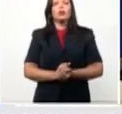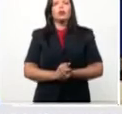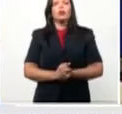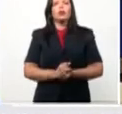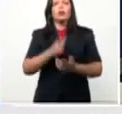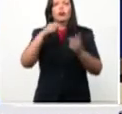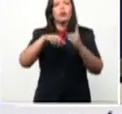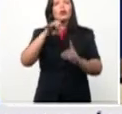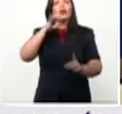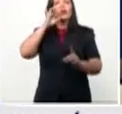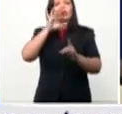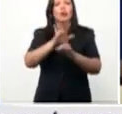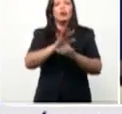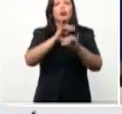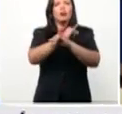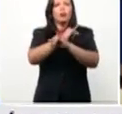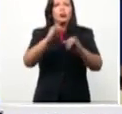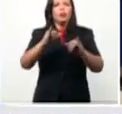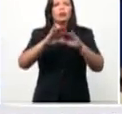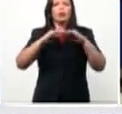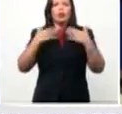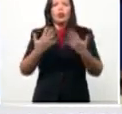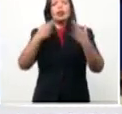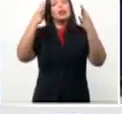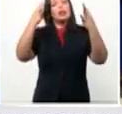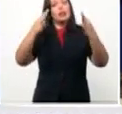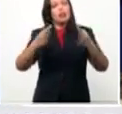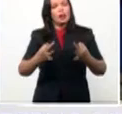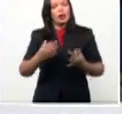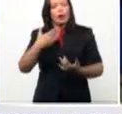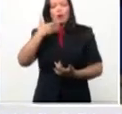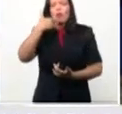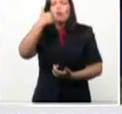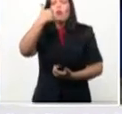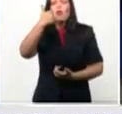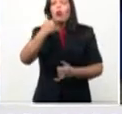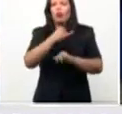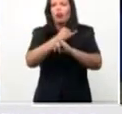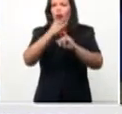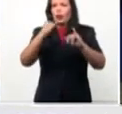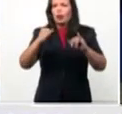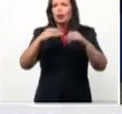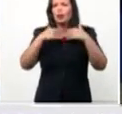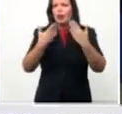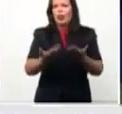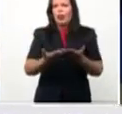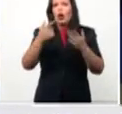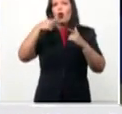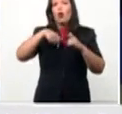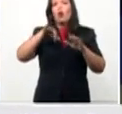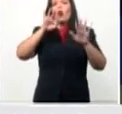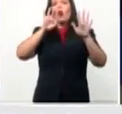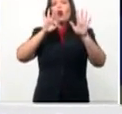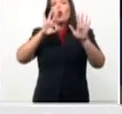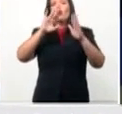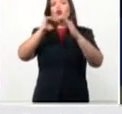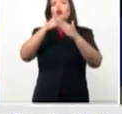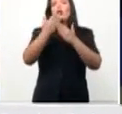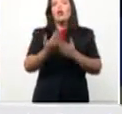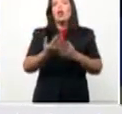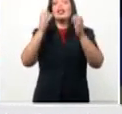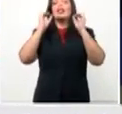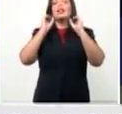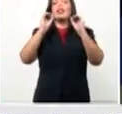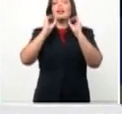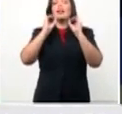And we begin our briefing today with a pleasant news that for the eighth consecutive day we